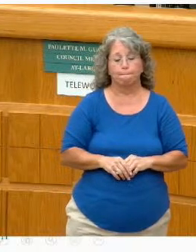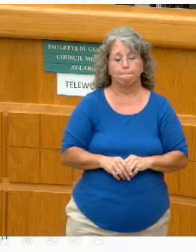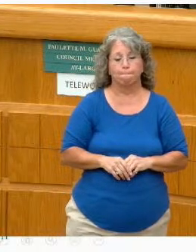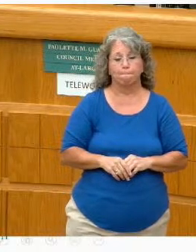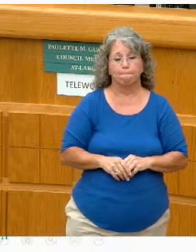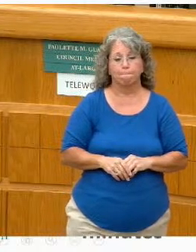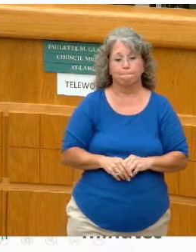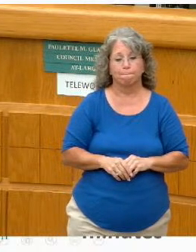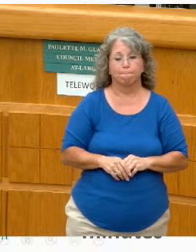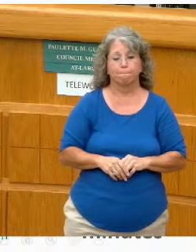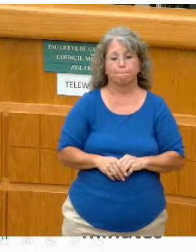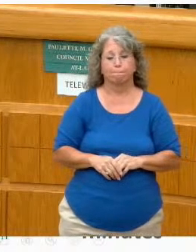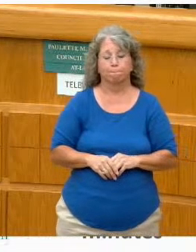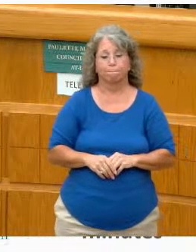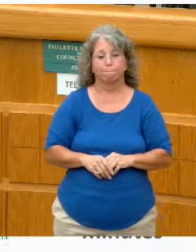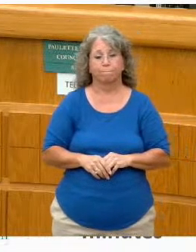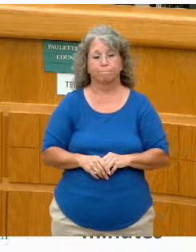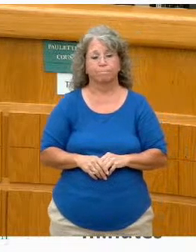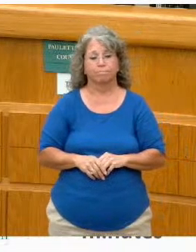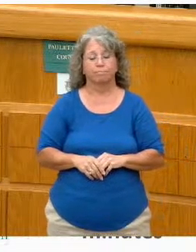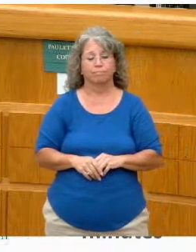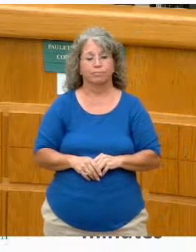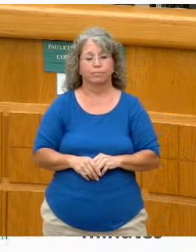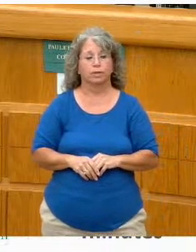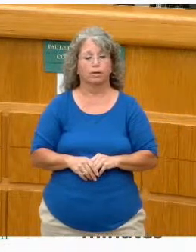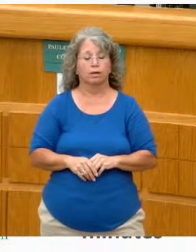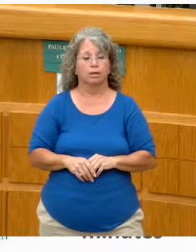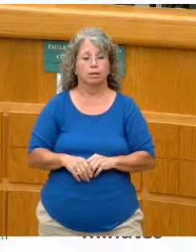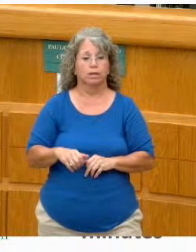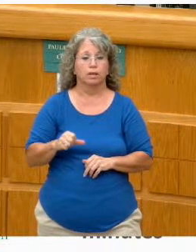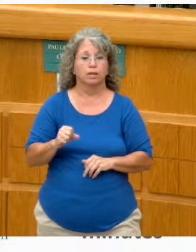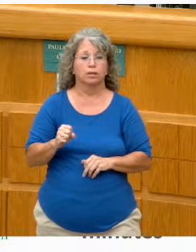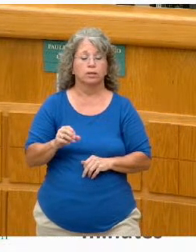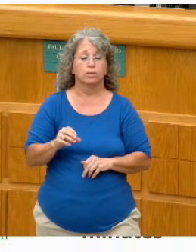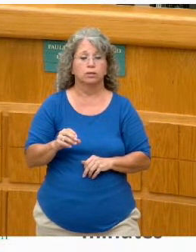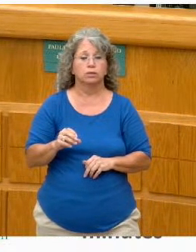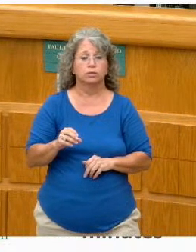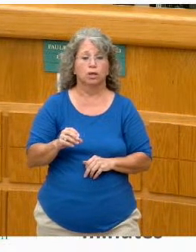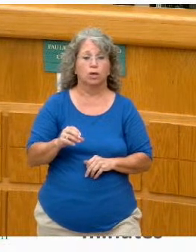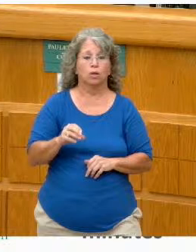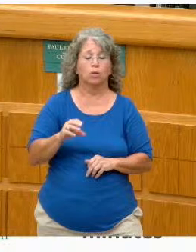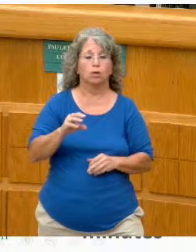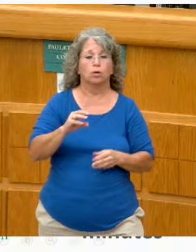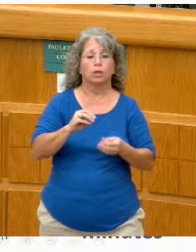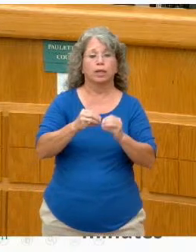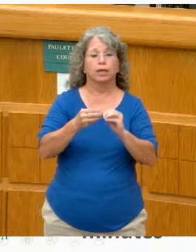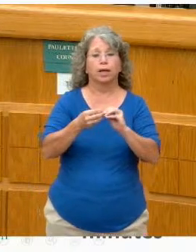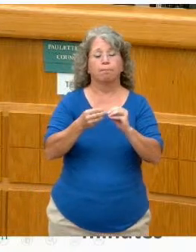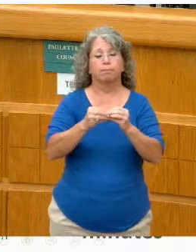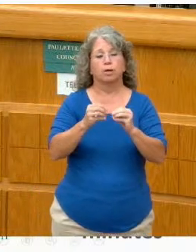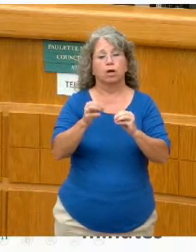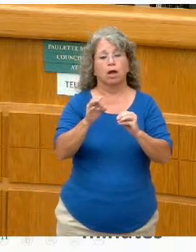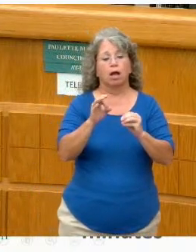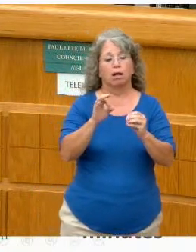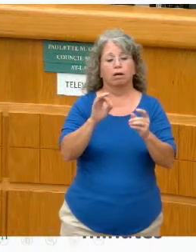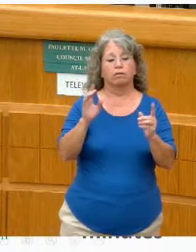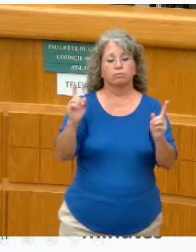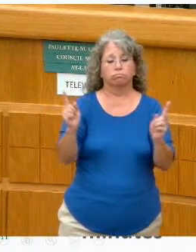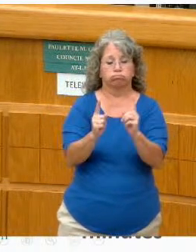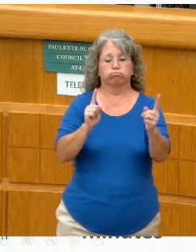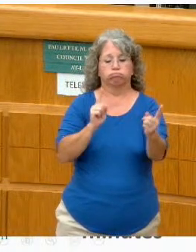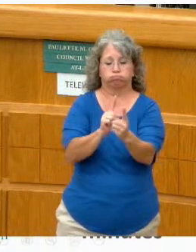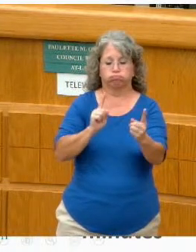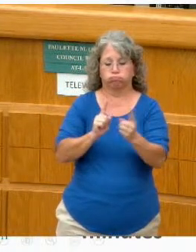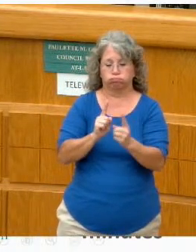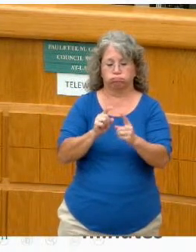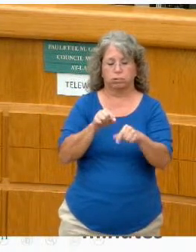signals. So in terms of the number of encounters, on the weekdays, our number of encounters has